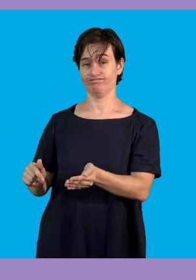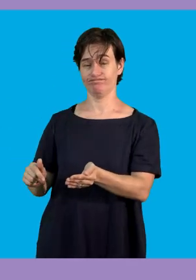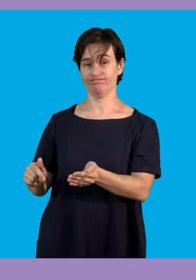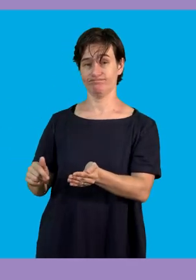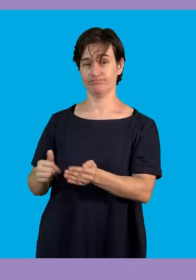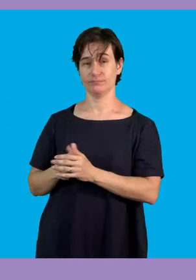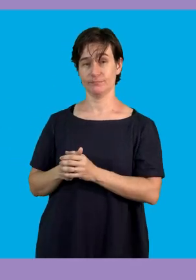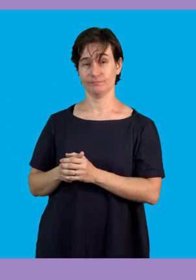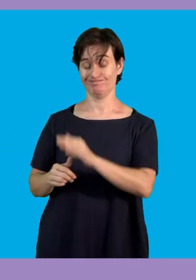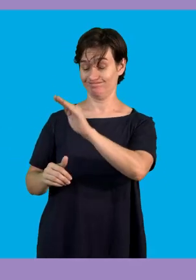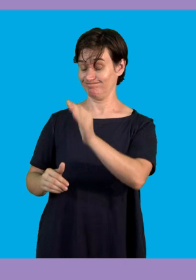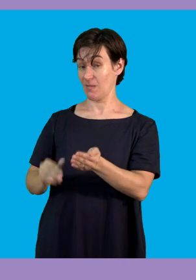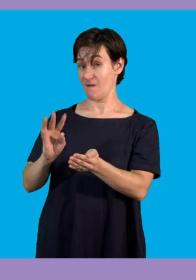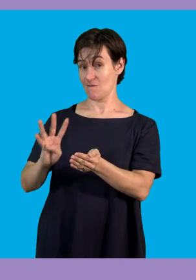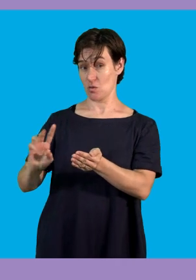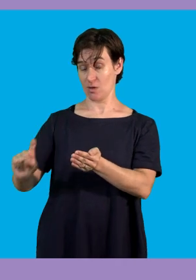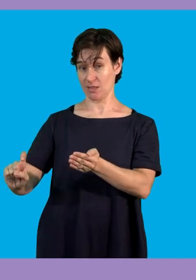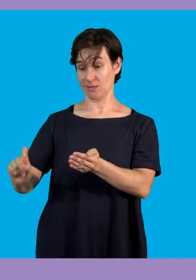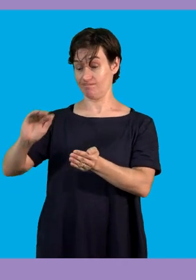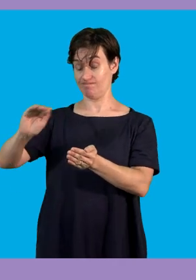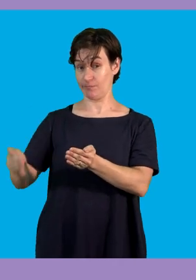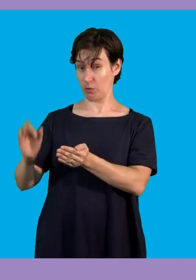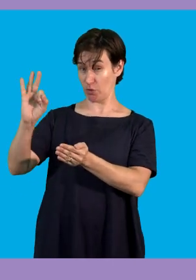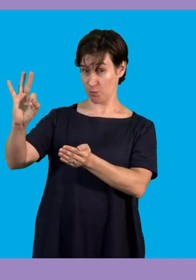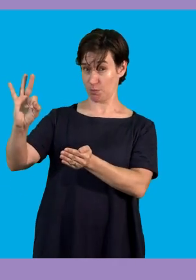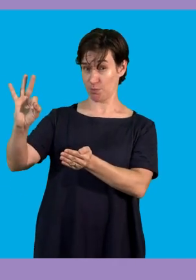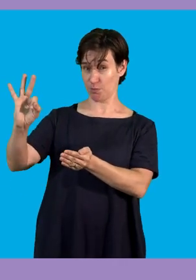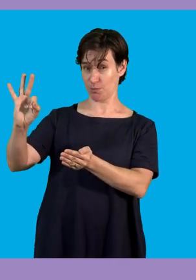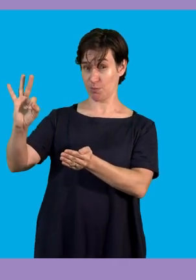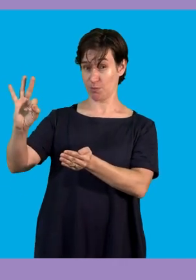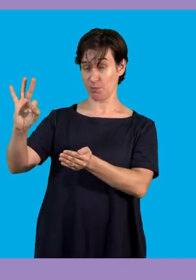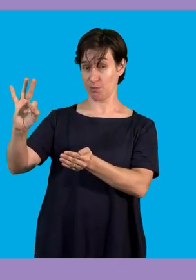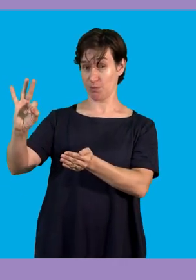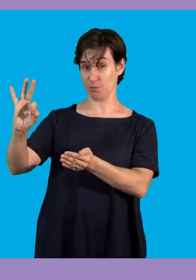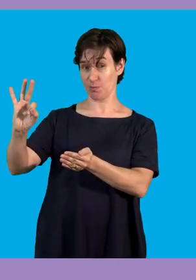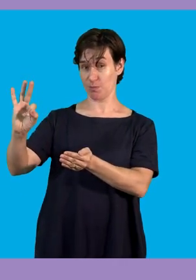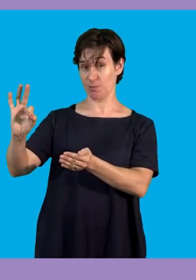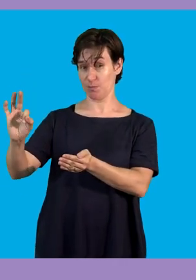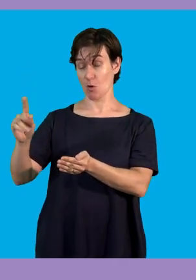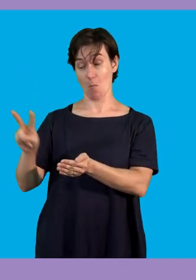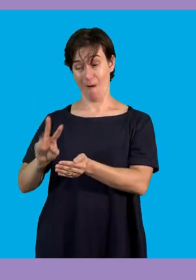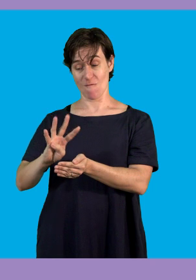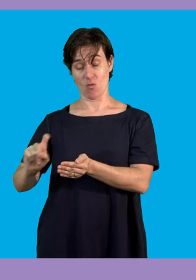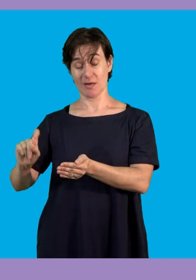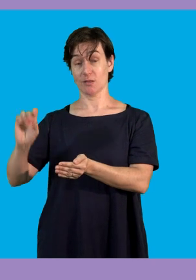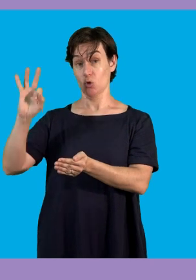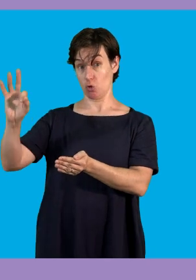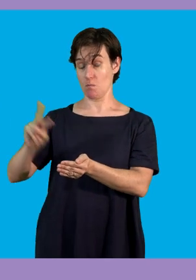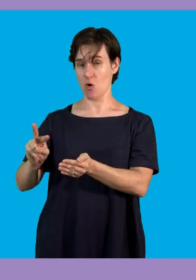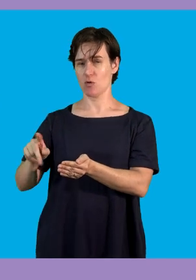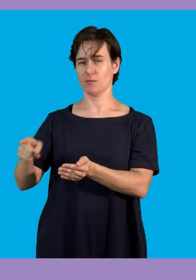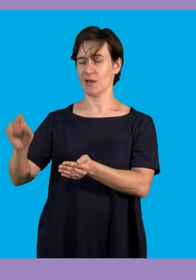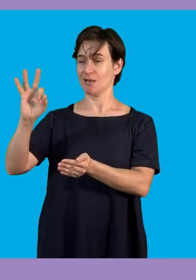we have 4x cubed, all cubed, and